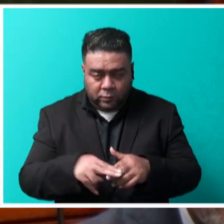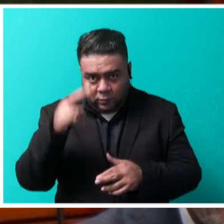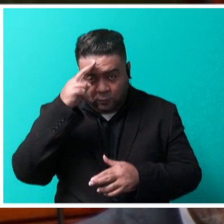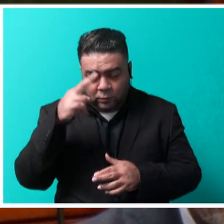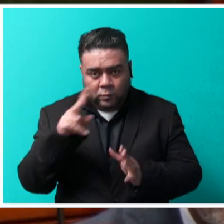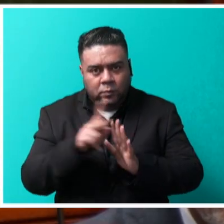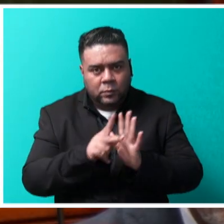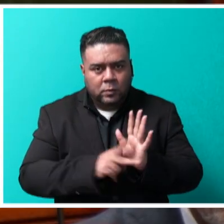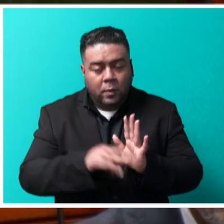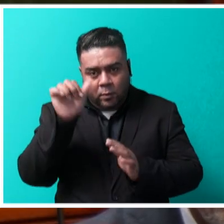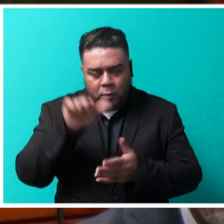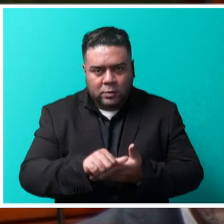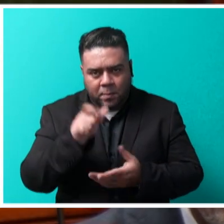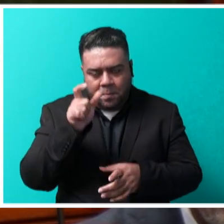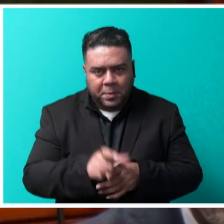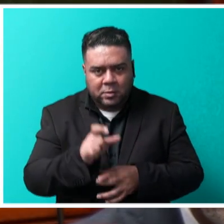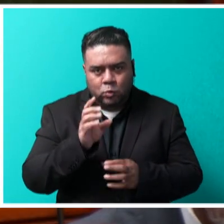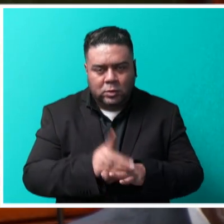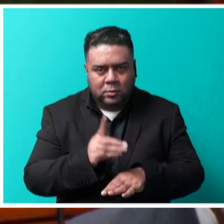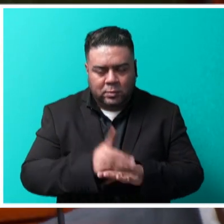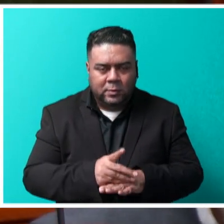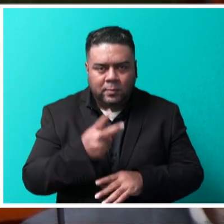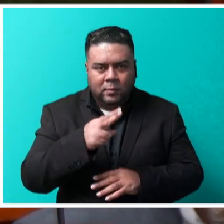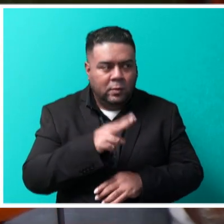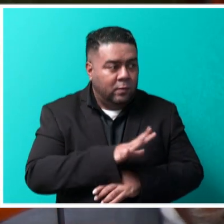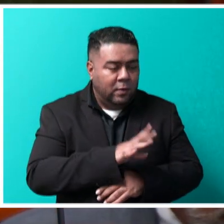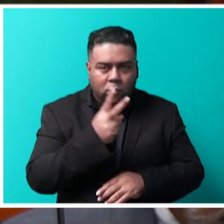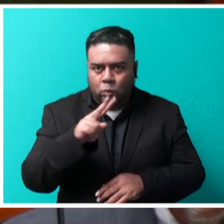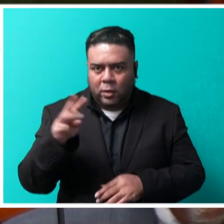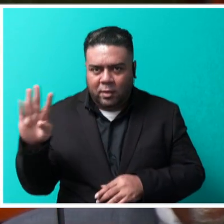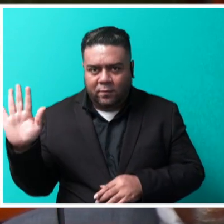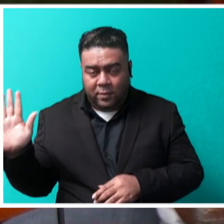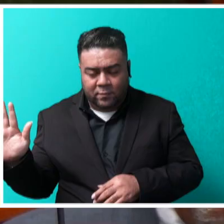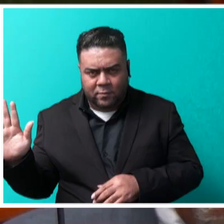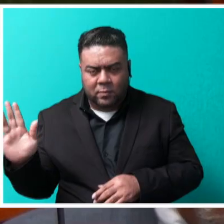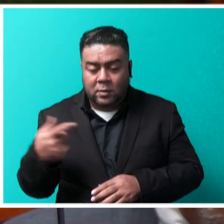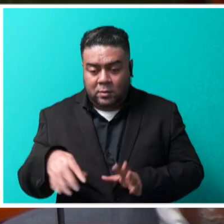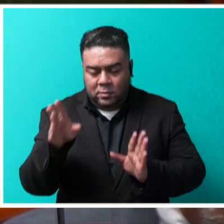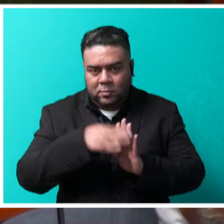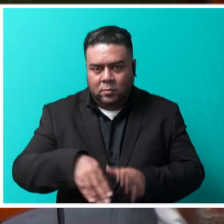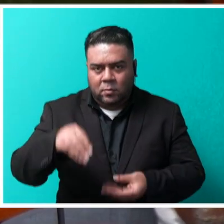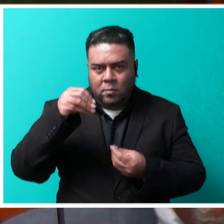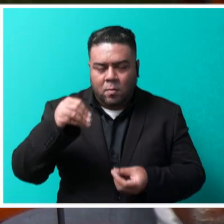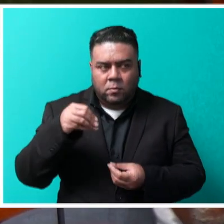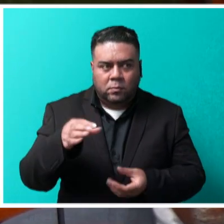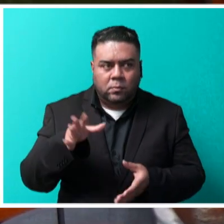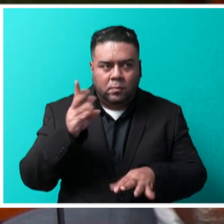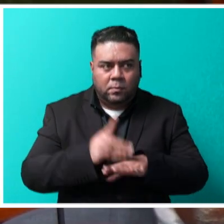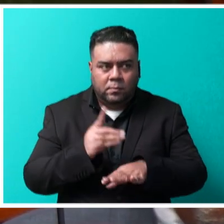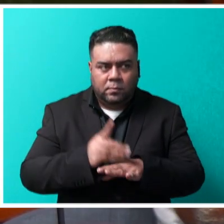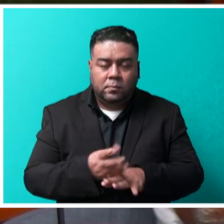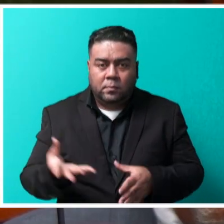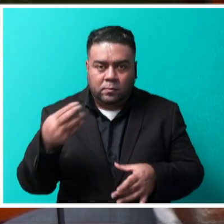Policy on the Rights of Persons with Disabilities 2025 to 2035. It is this document that guides efforts for disability